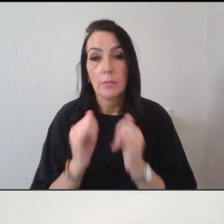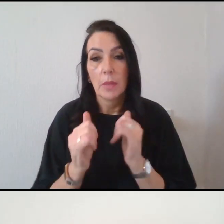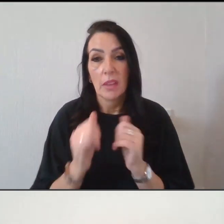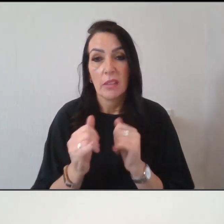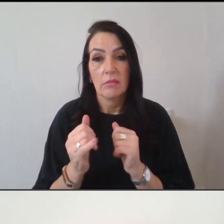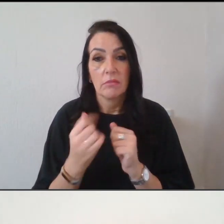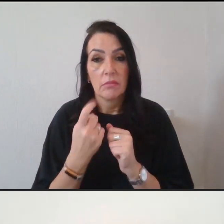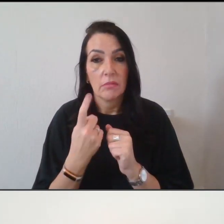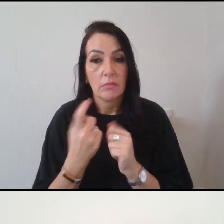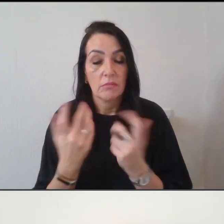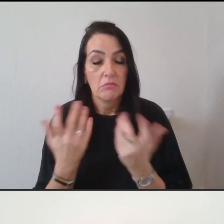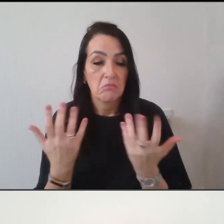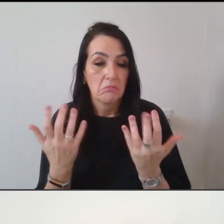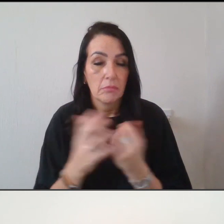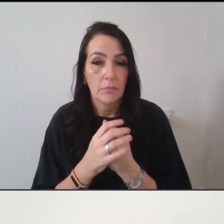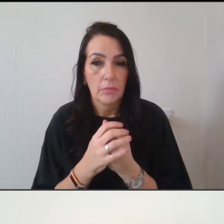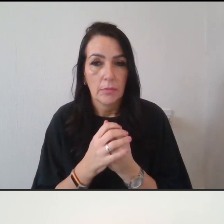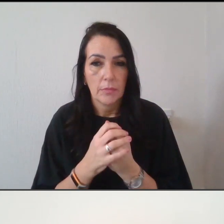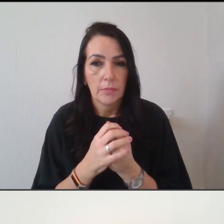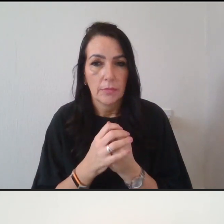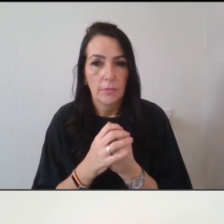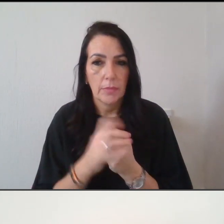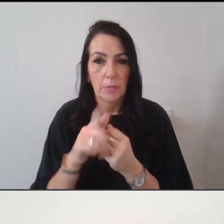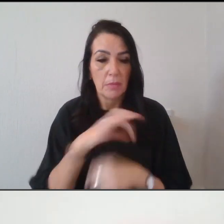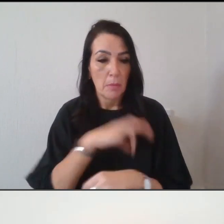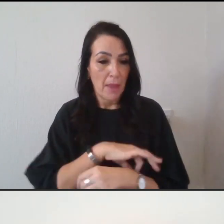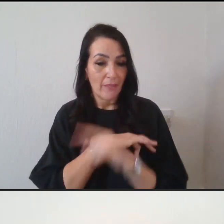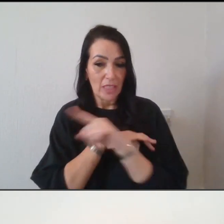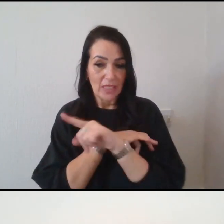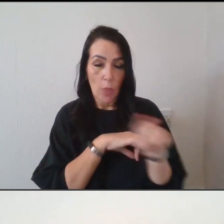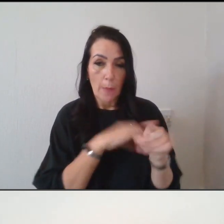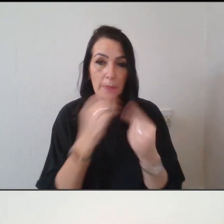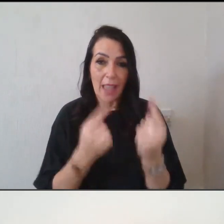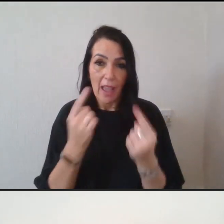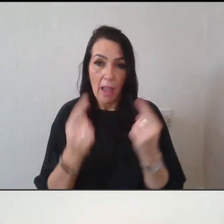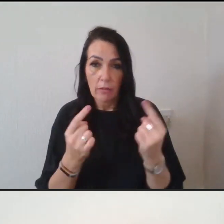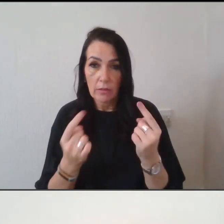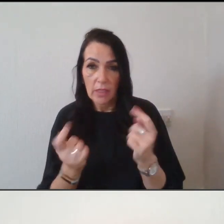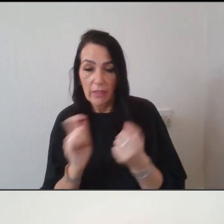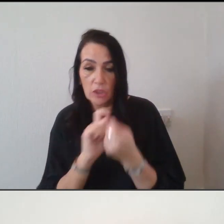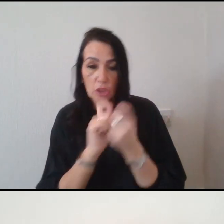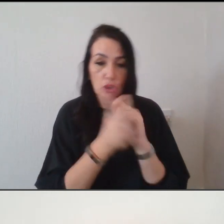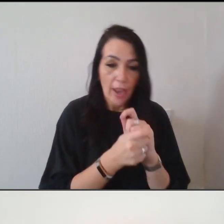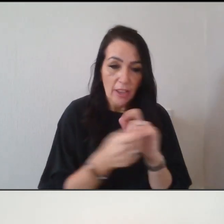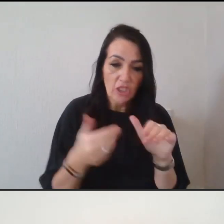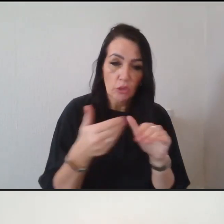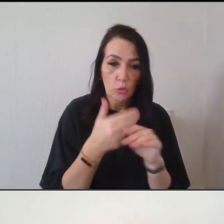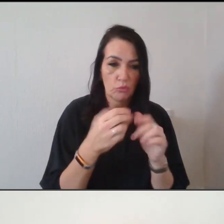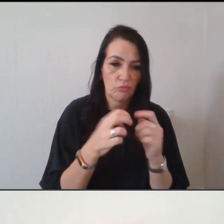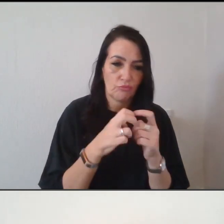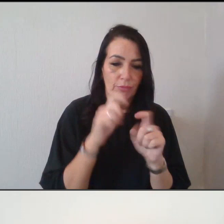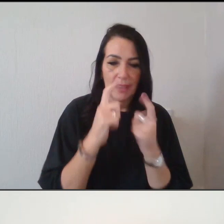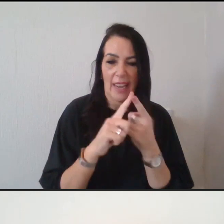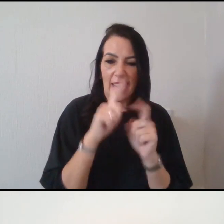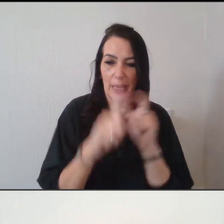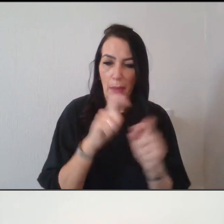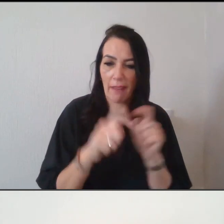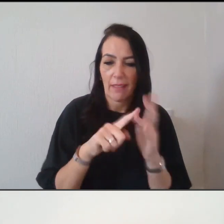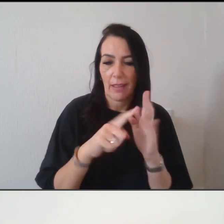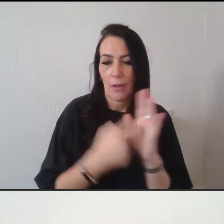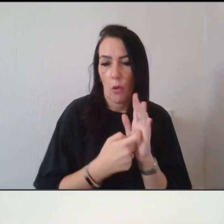to, there might be employee benefits to, get active travel, purchase